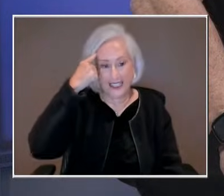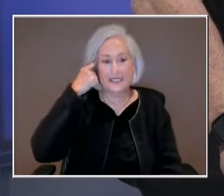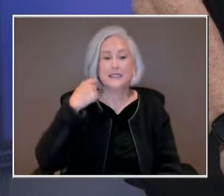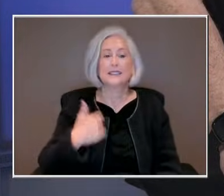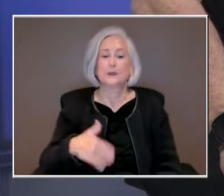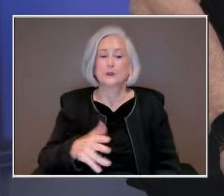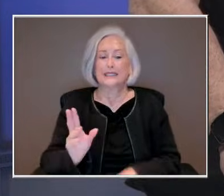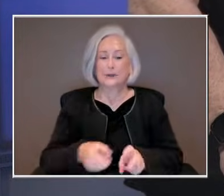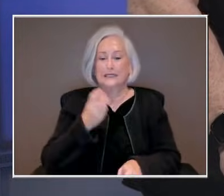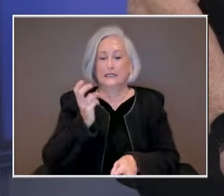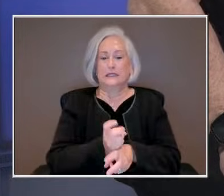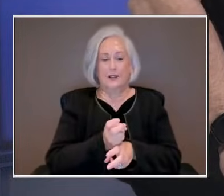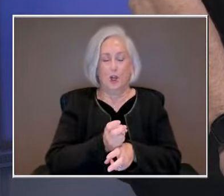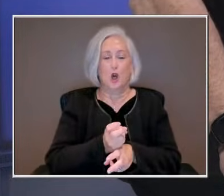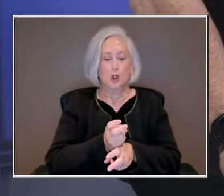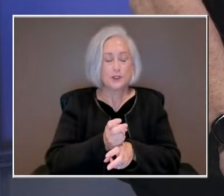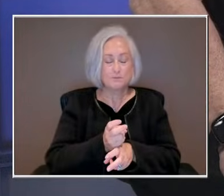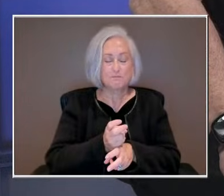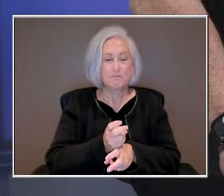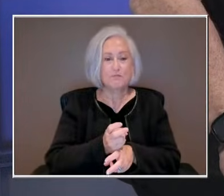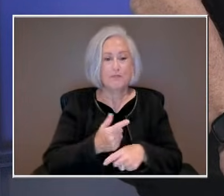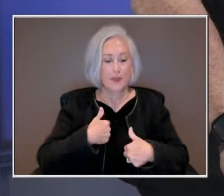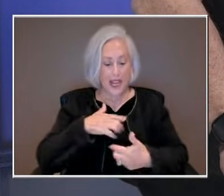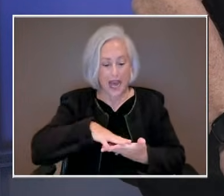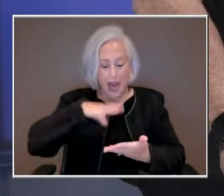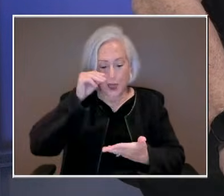I learned to play the trumpet